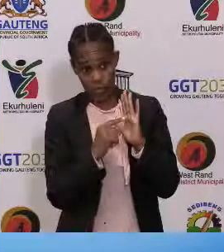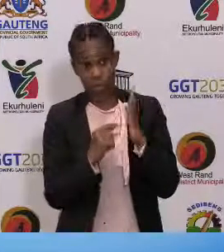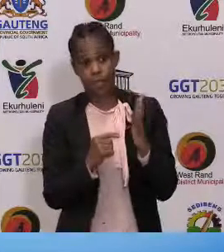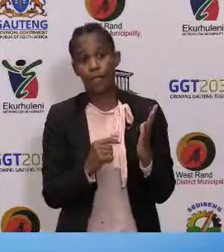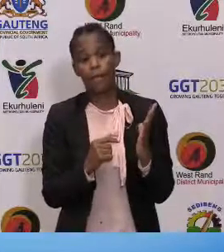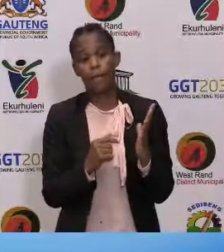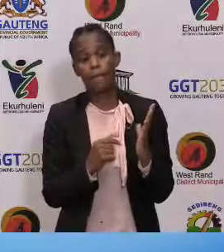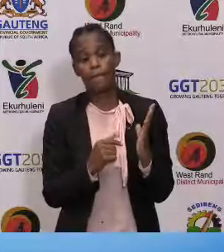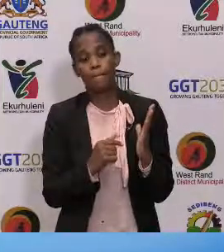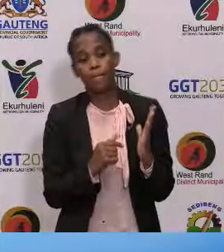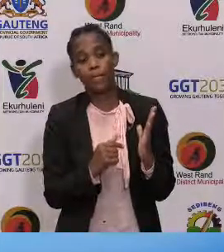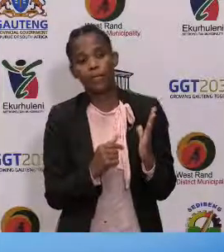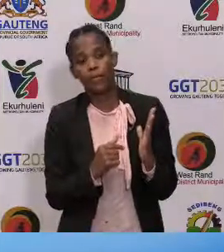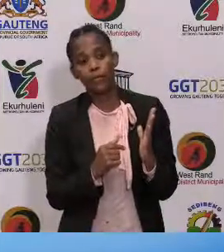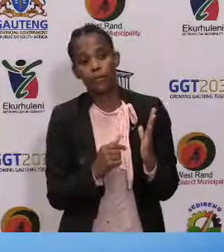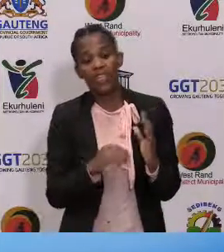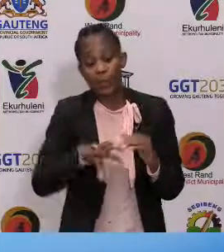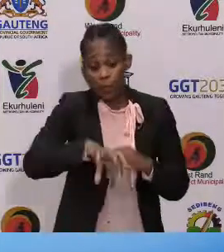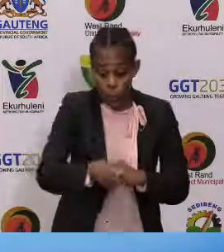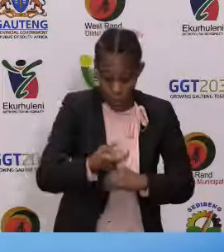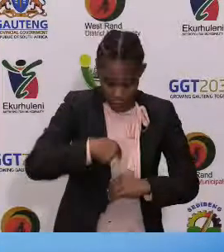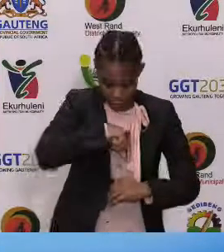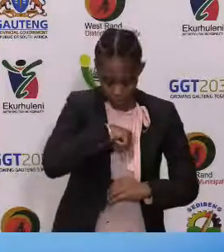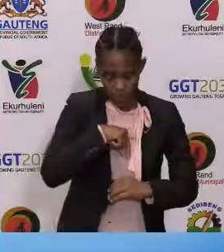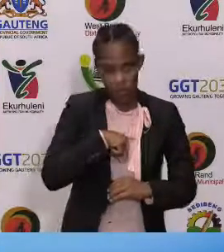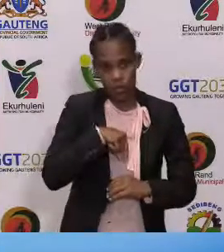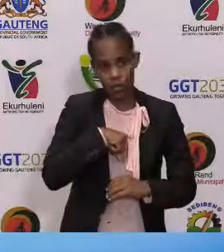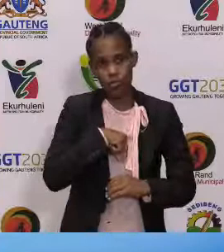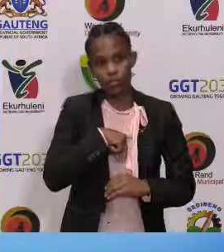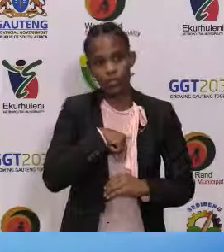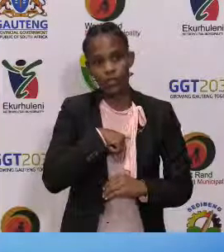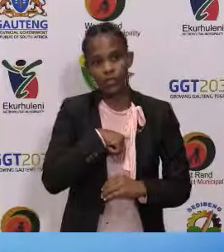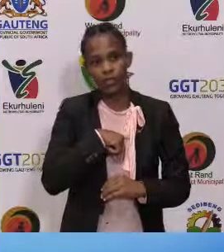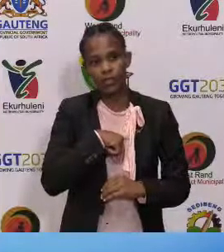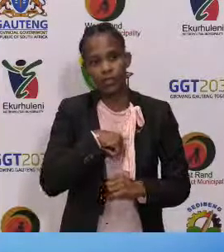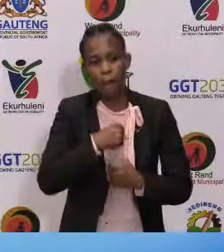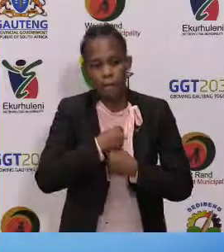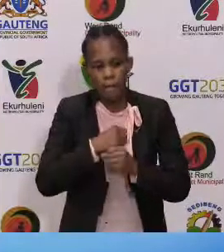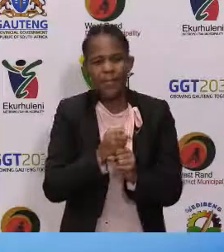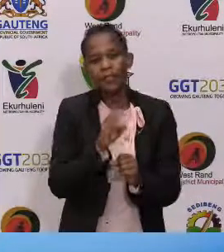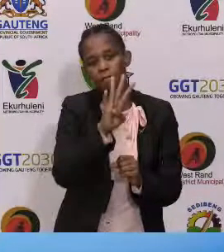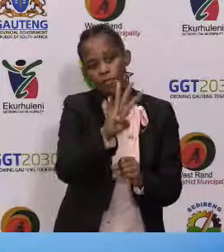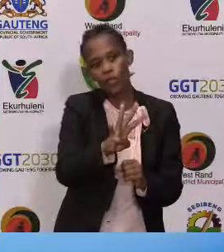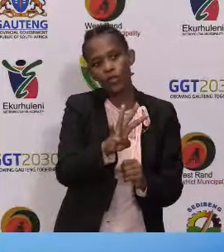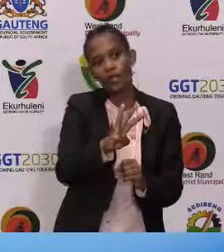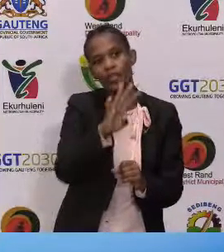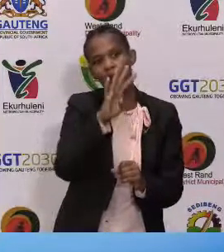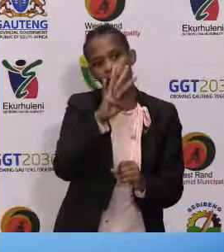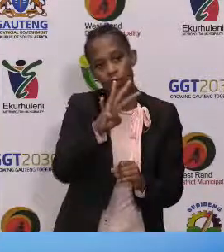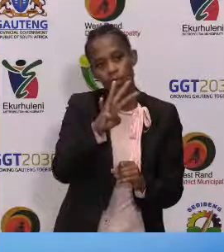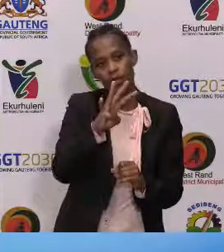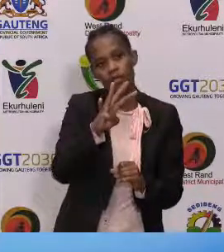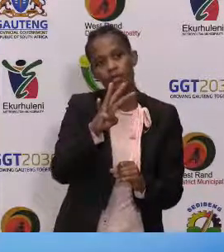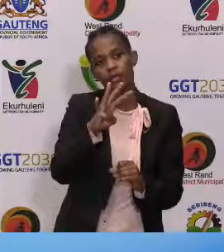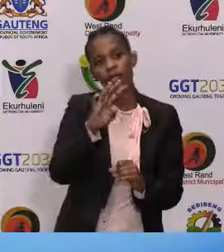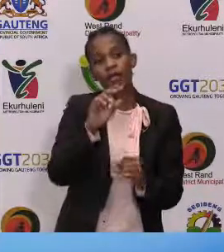added, the province will then say the province has then made 4,415